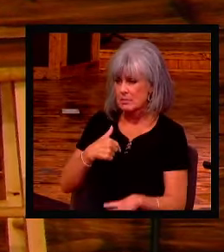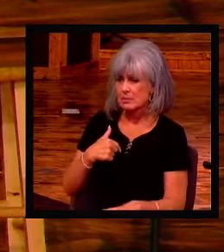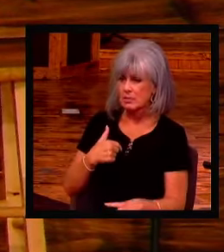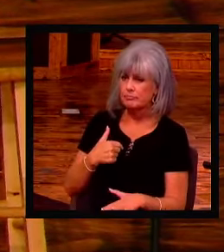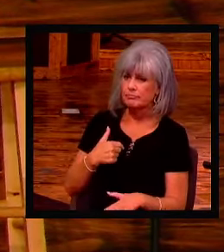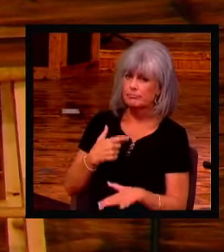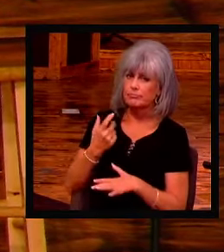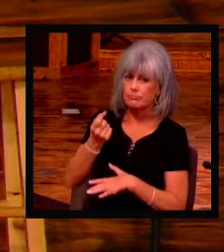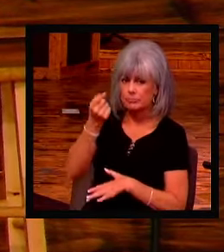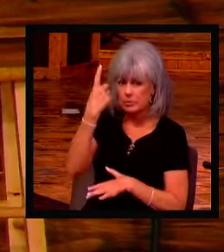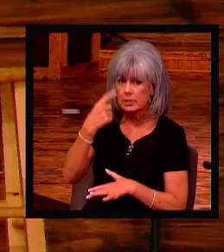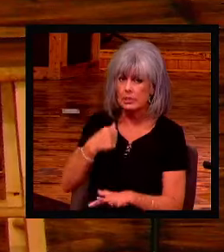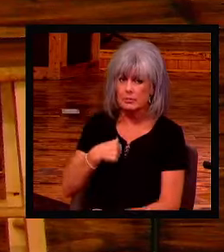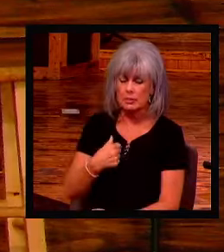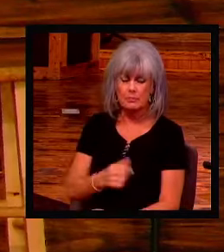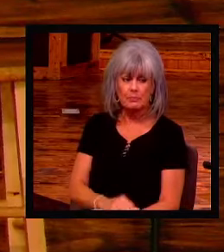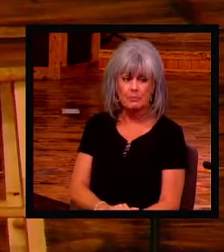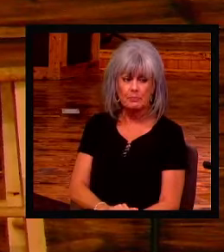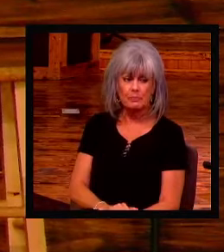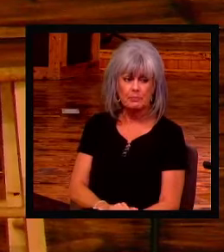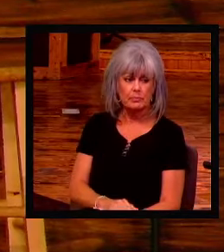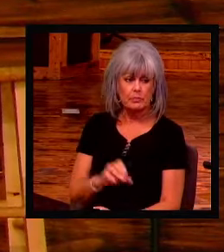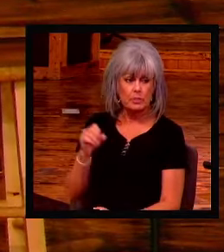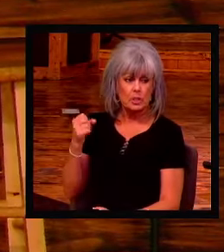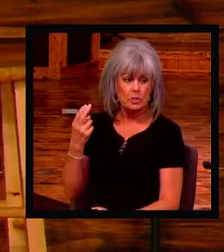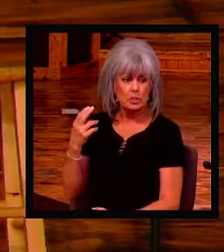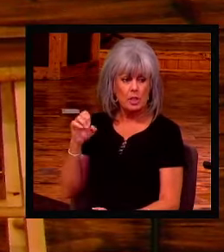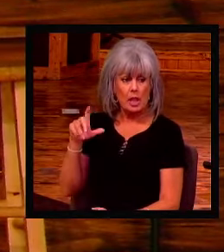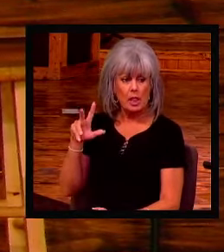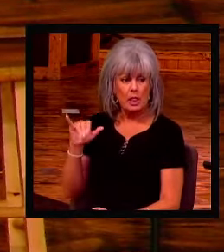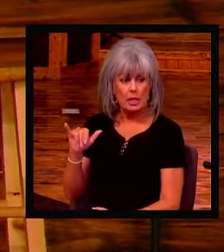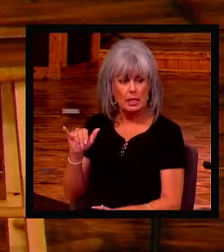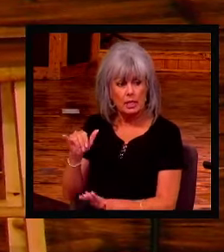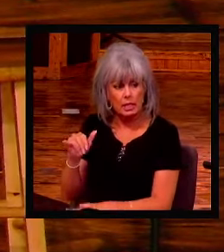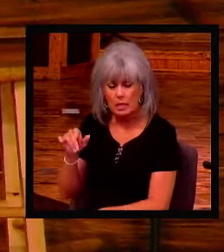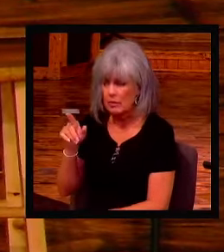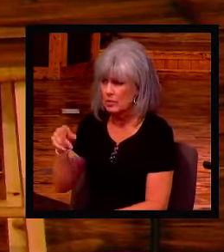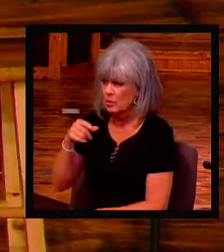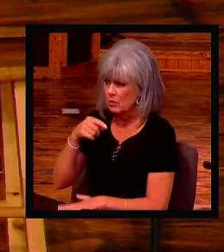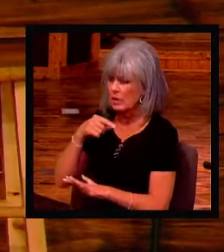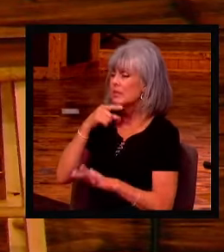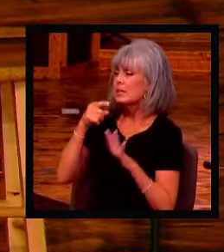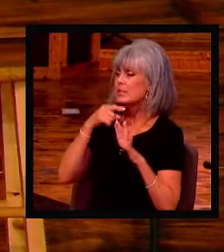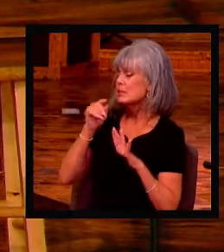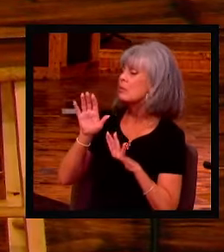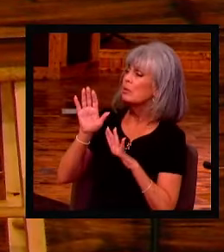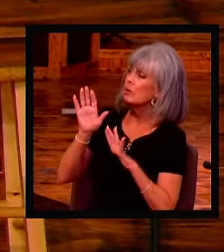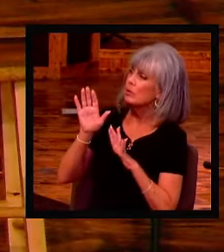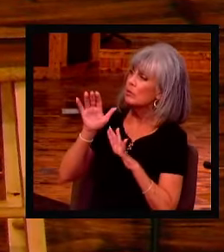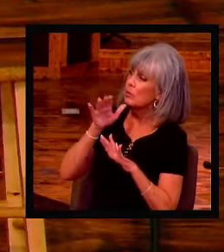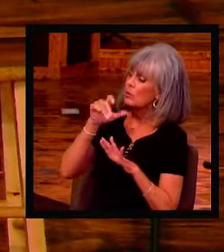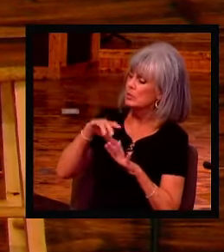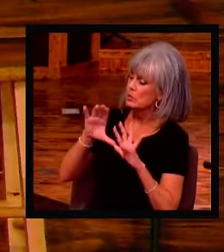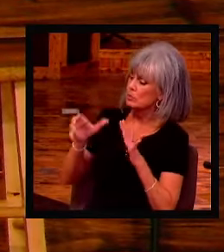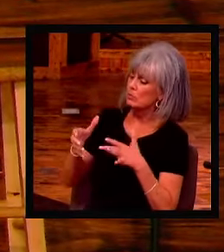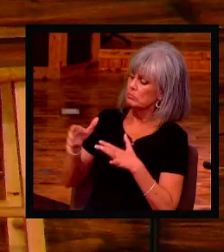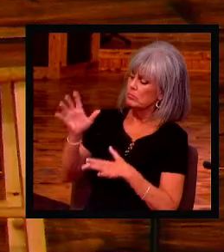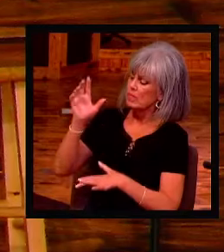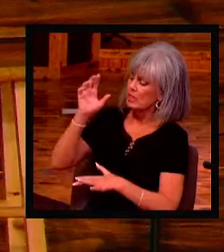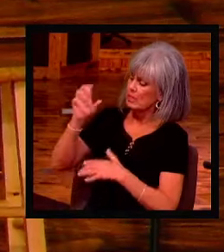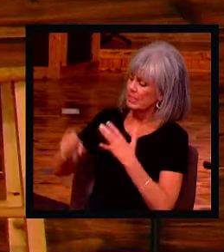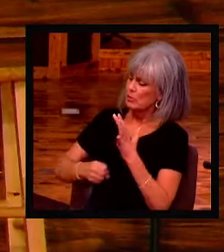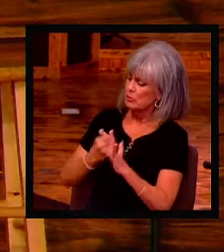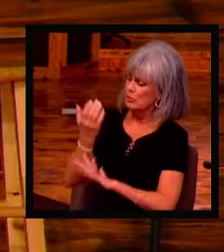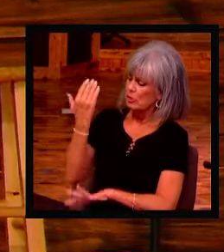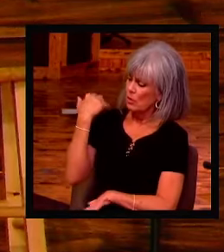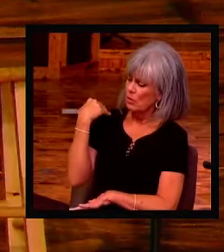more. Shelley, you gave a strong testimony to our women's group years and years ago, because the ladies immediately